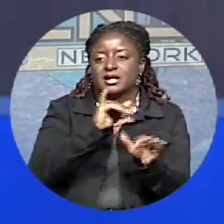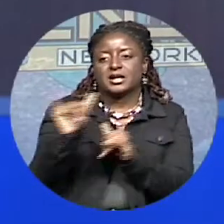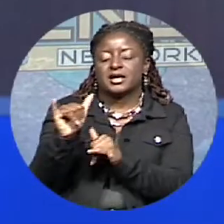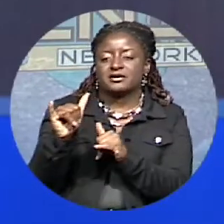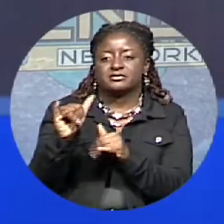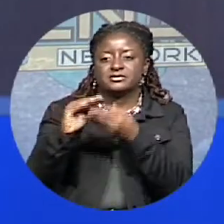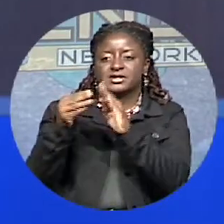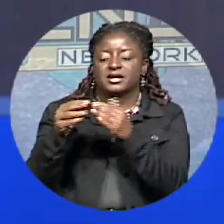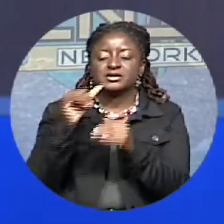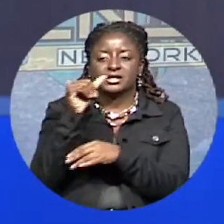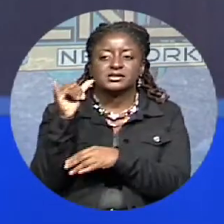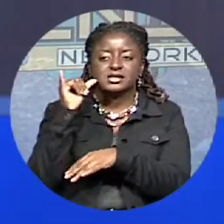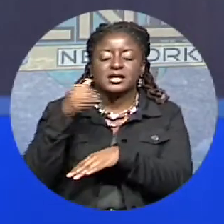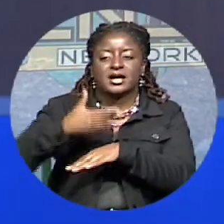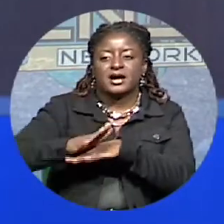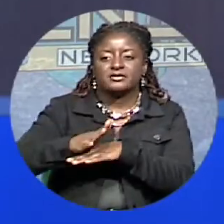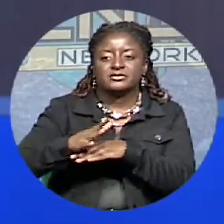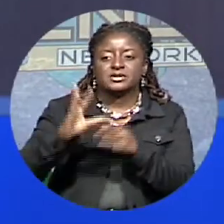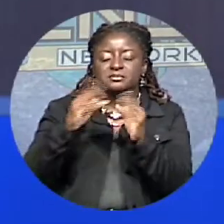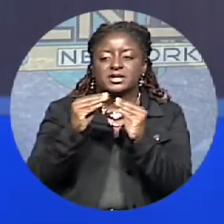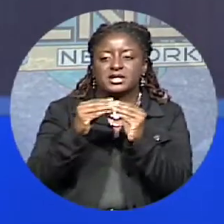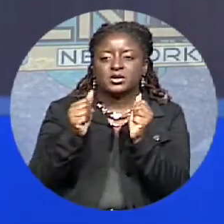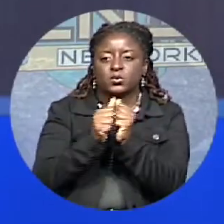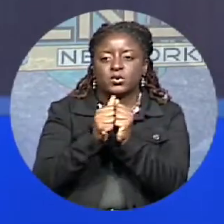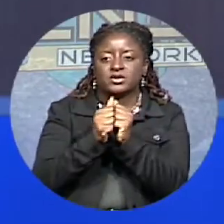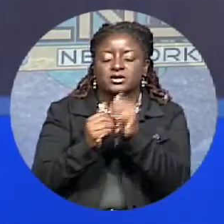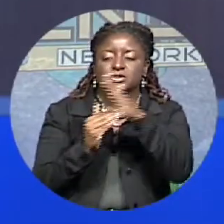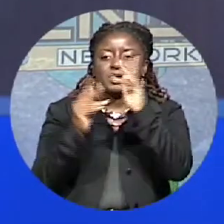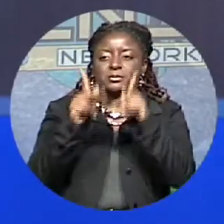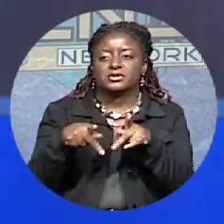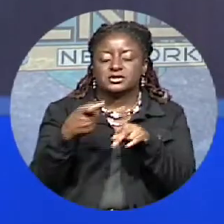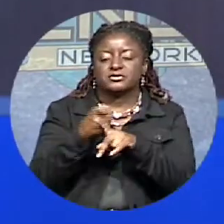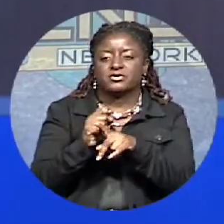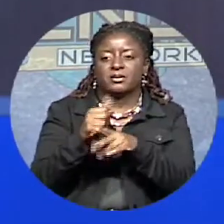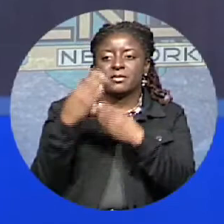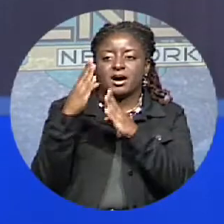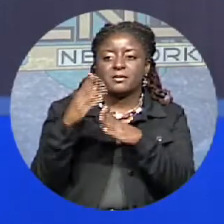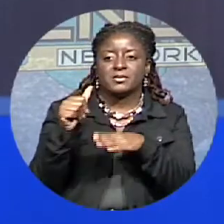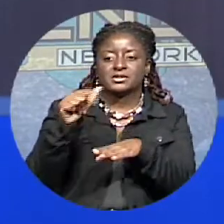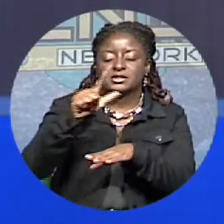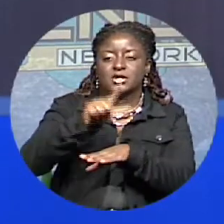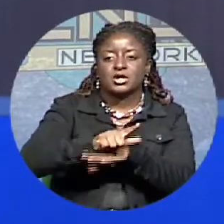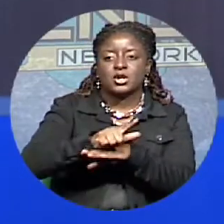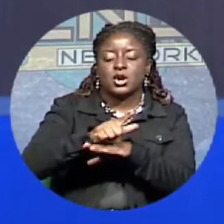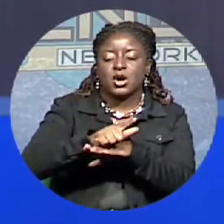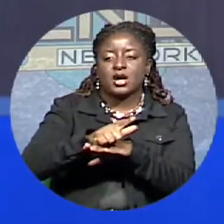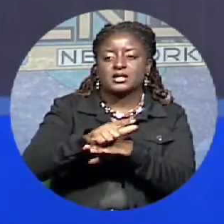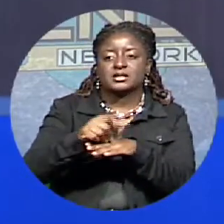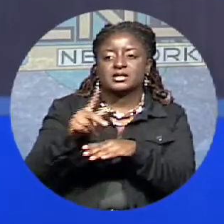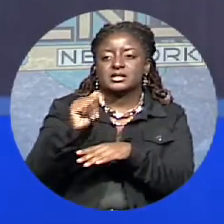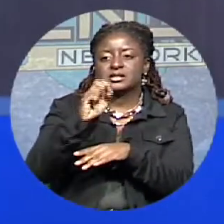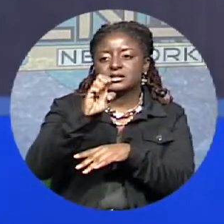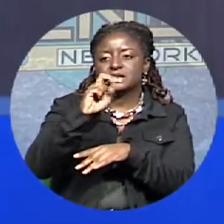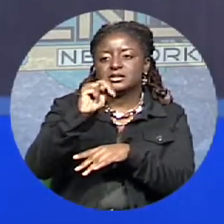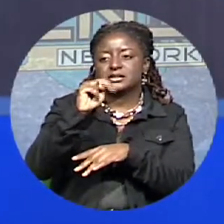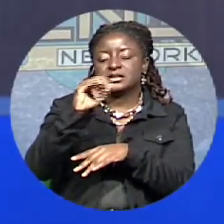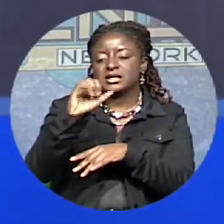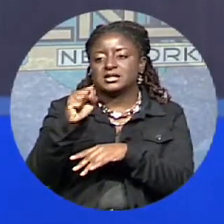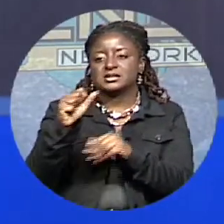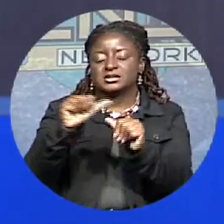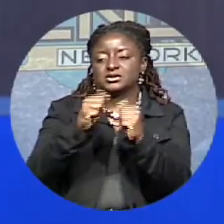meetings with executives from the Bahamas Lawn Tennis Association. And according to the ITF officer, tennis here in the Bahamas is on the